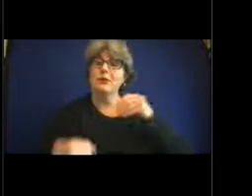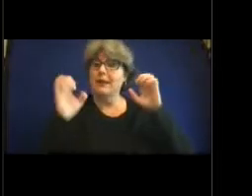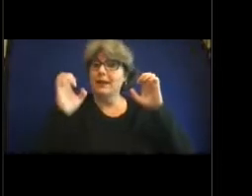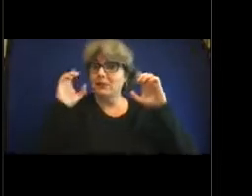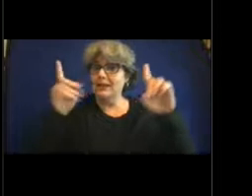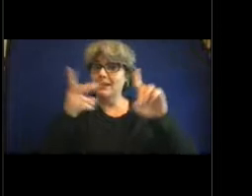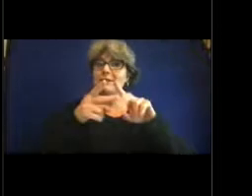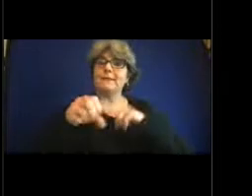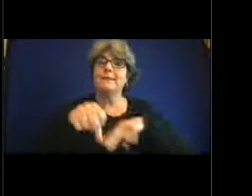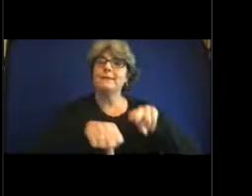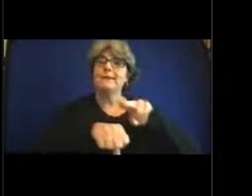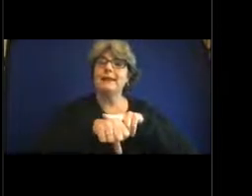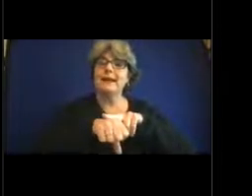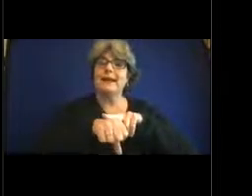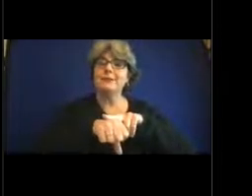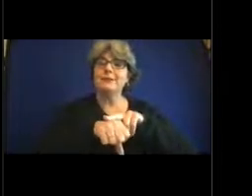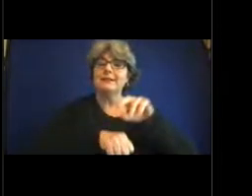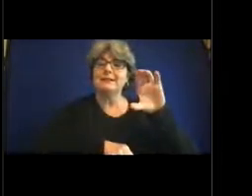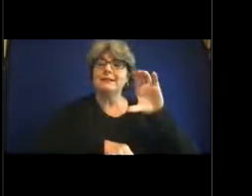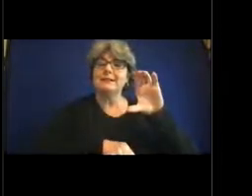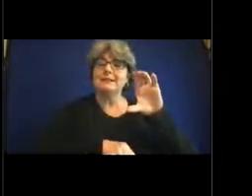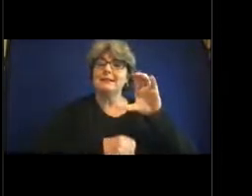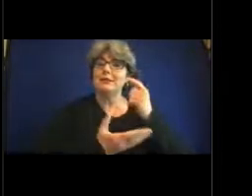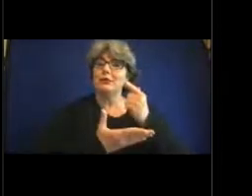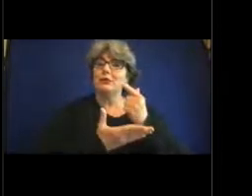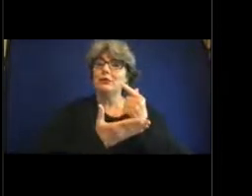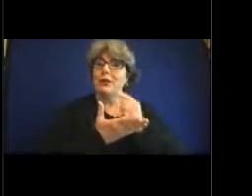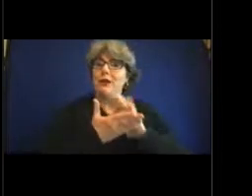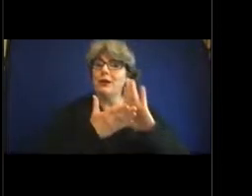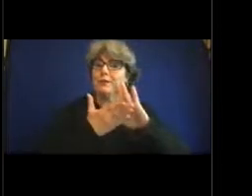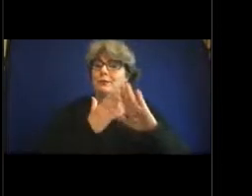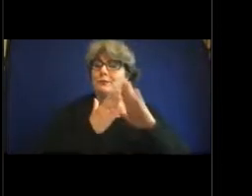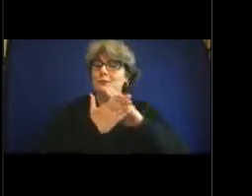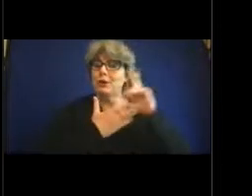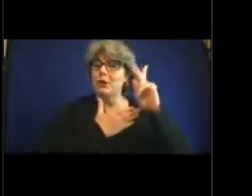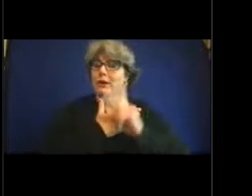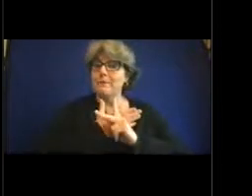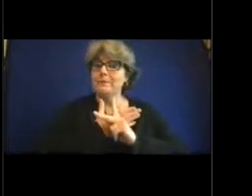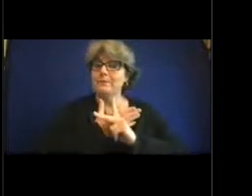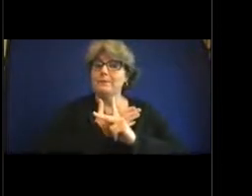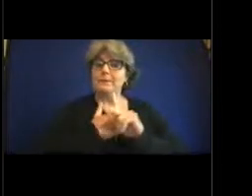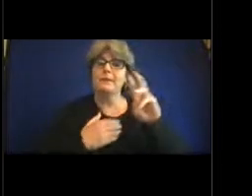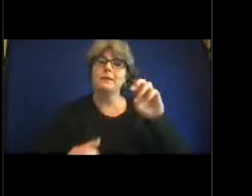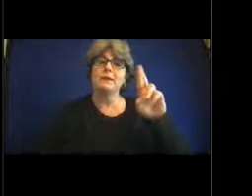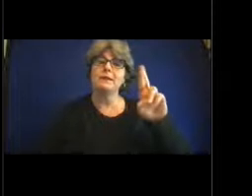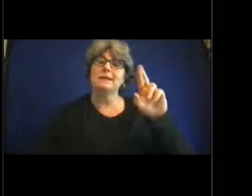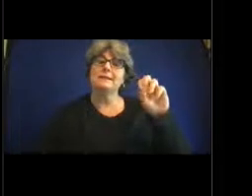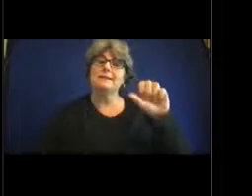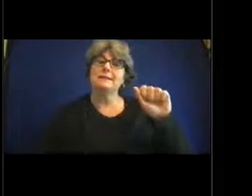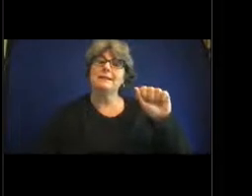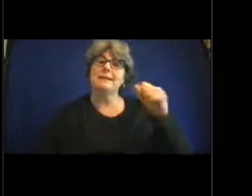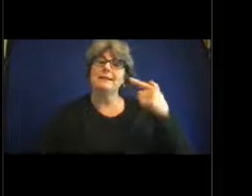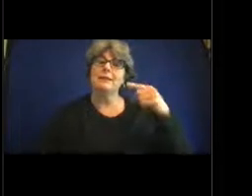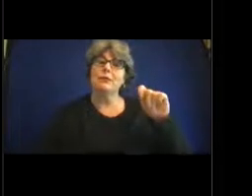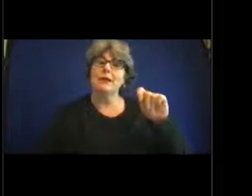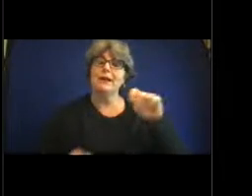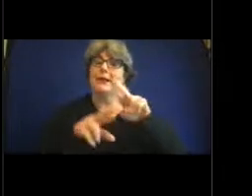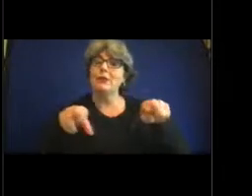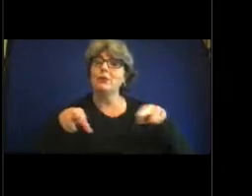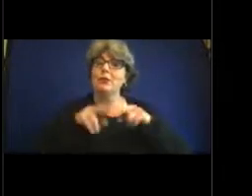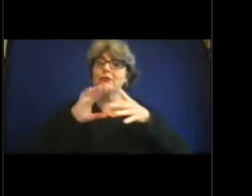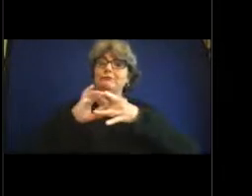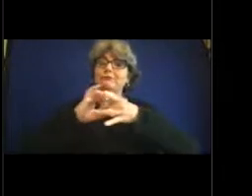the National Sea Grant College Program, and is supported by the Woods Hole Sea Grant and the National or in the Regional